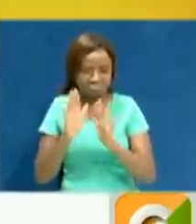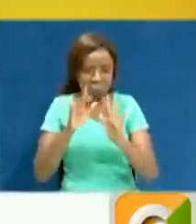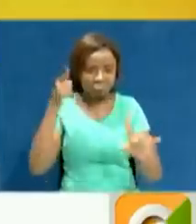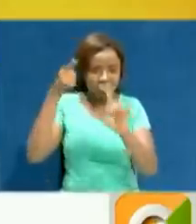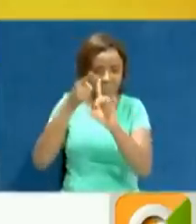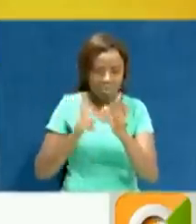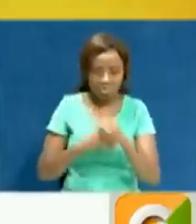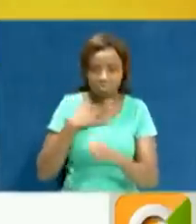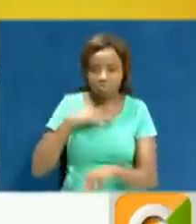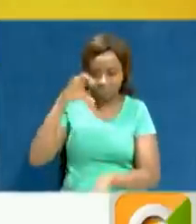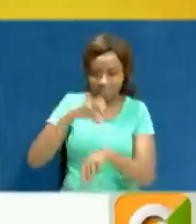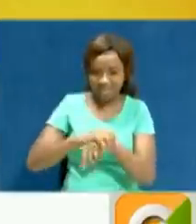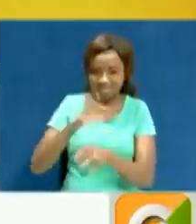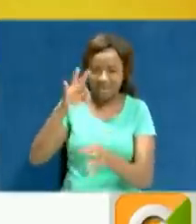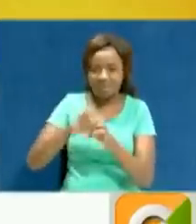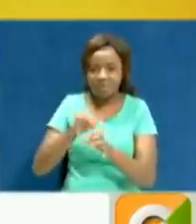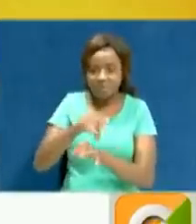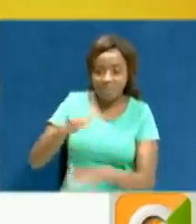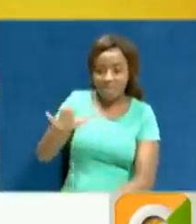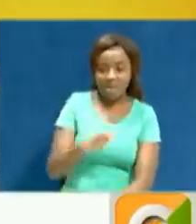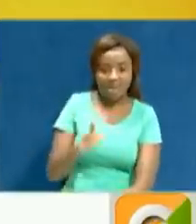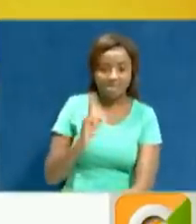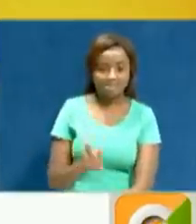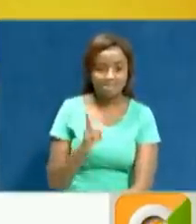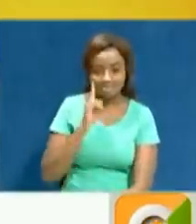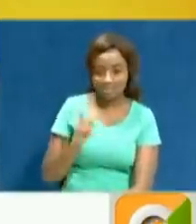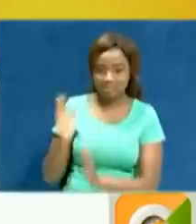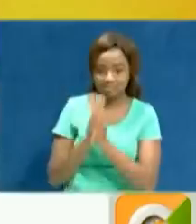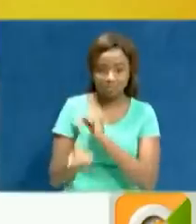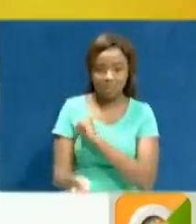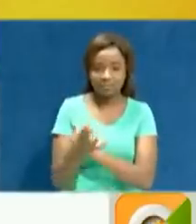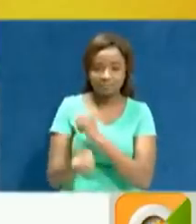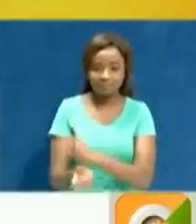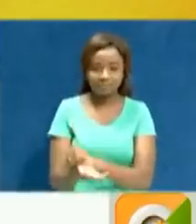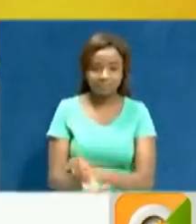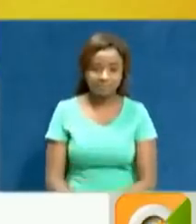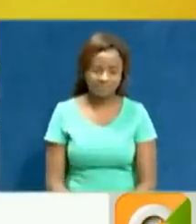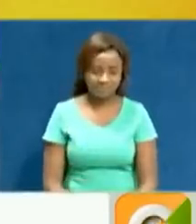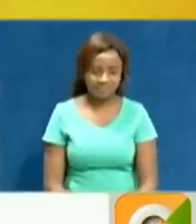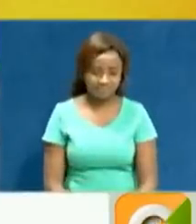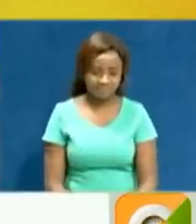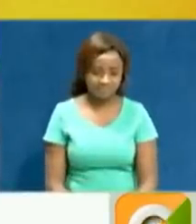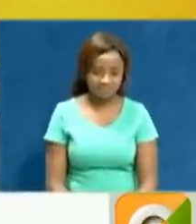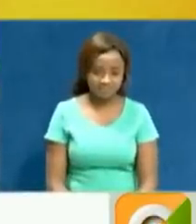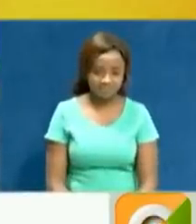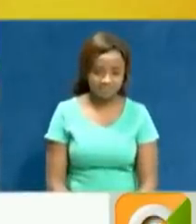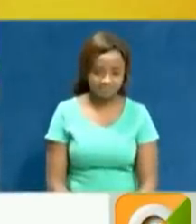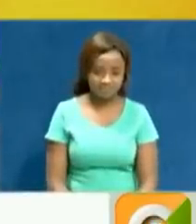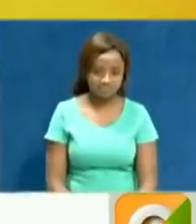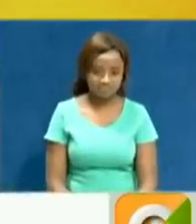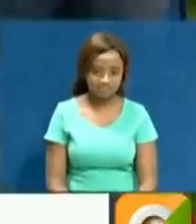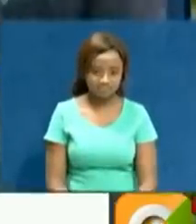the vote-rich basket for Deputy President William Ruto. Stephen Leto reports on the